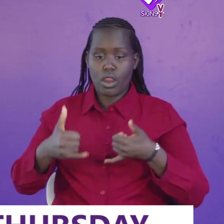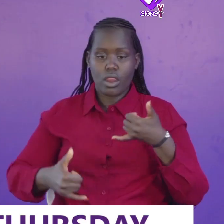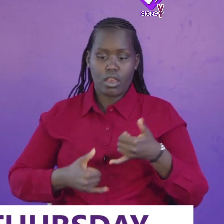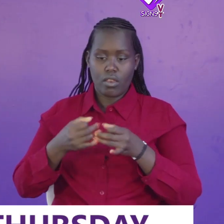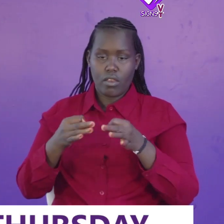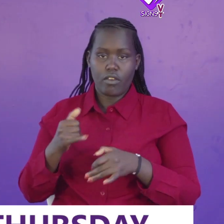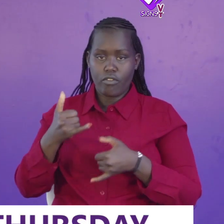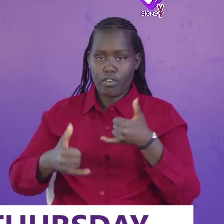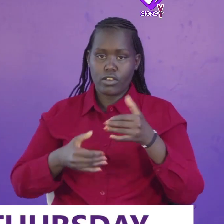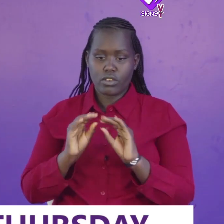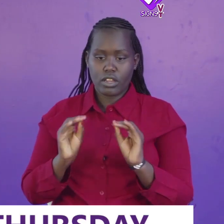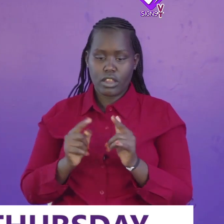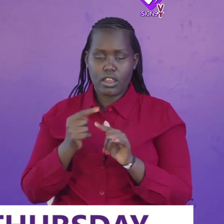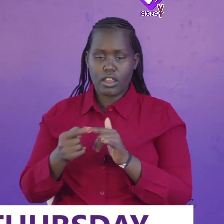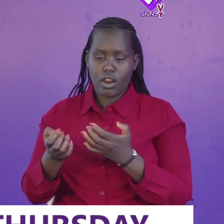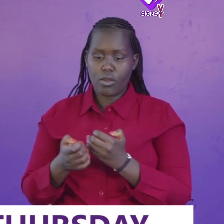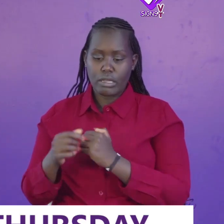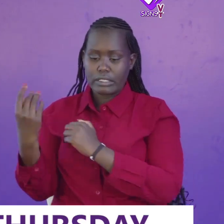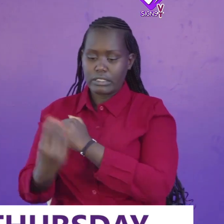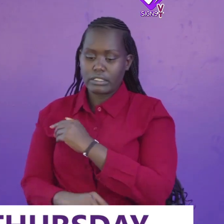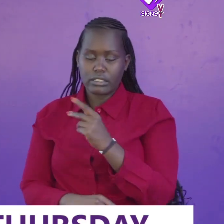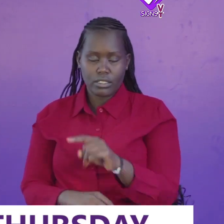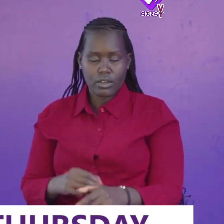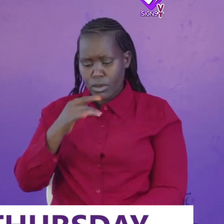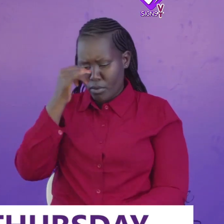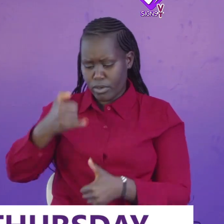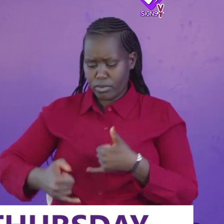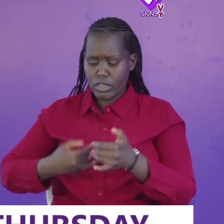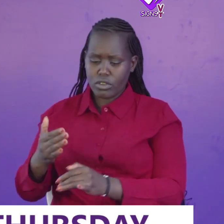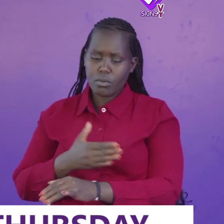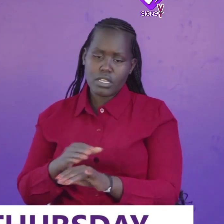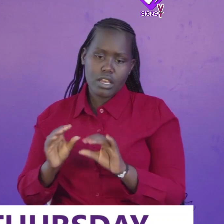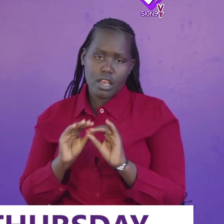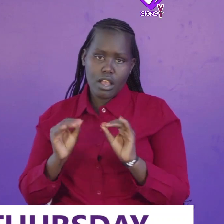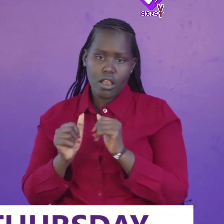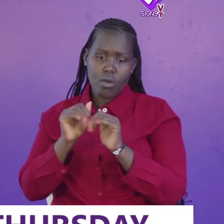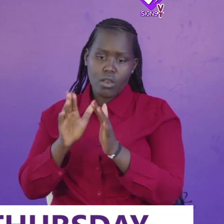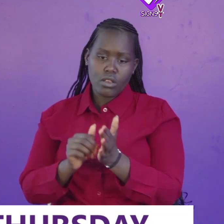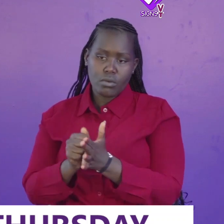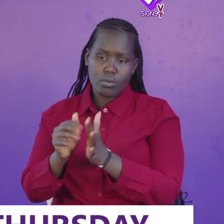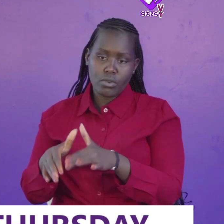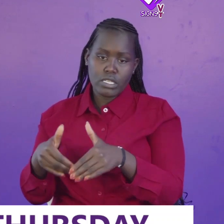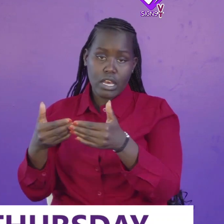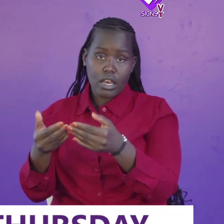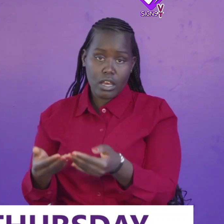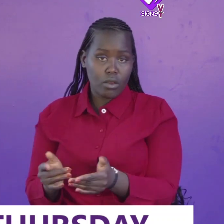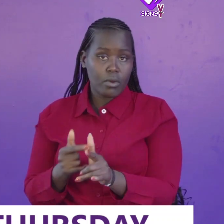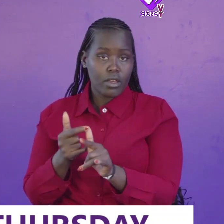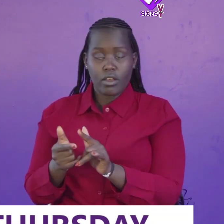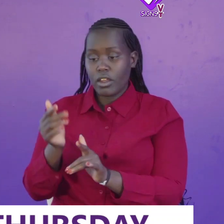hau enjoy, you need some whips. Juu mbona haubambiki na music yenye my producer Kamau anakupatilishia hapo, na vile najua